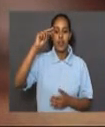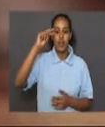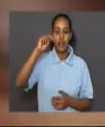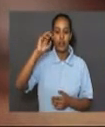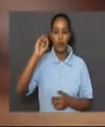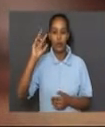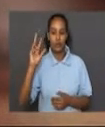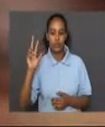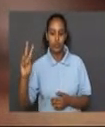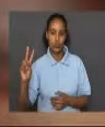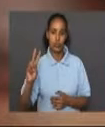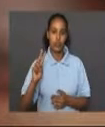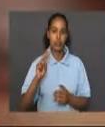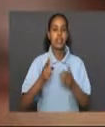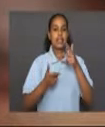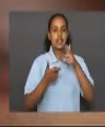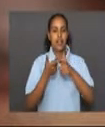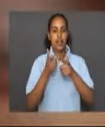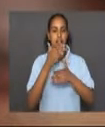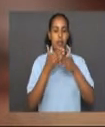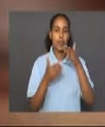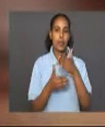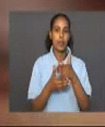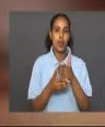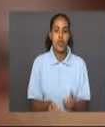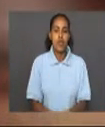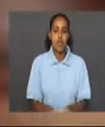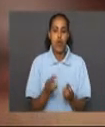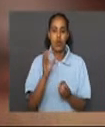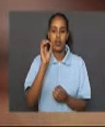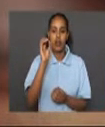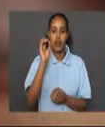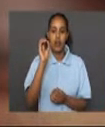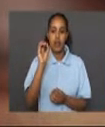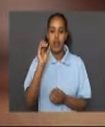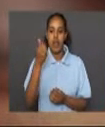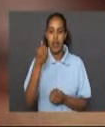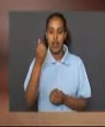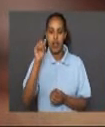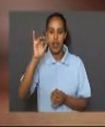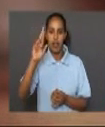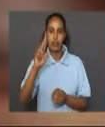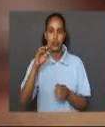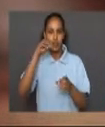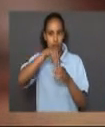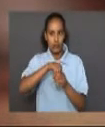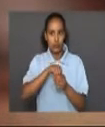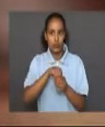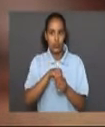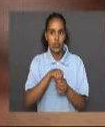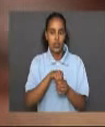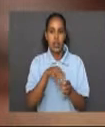oxide. In the second step, more air is added to cool the